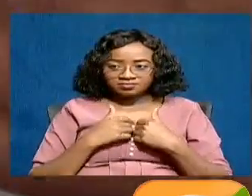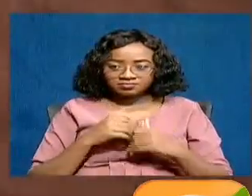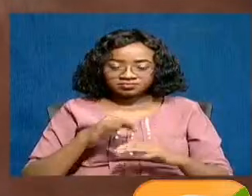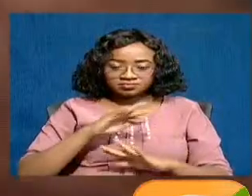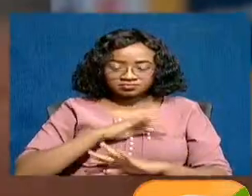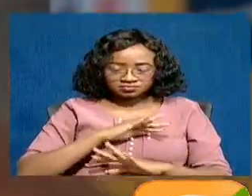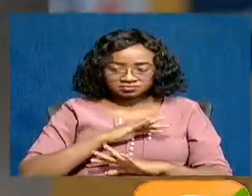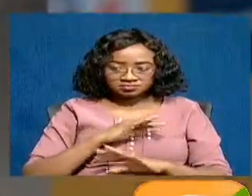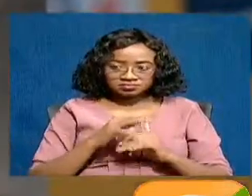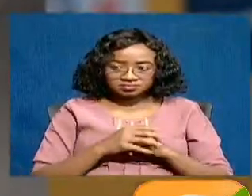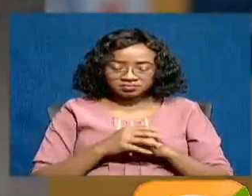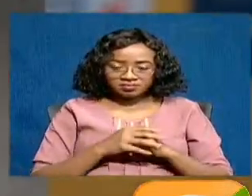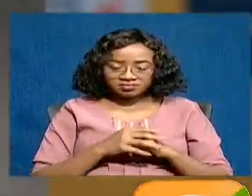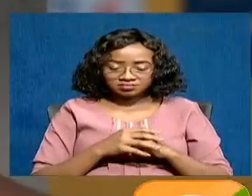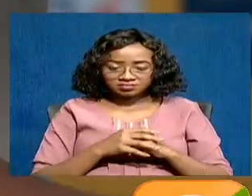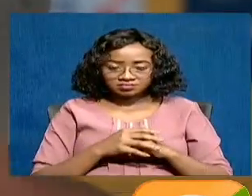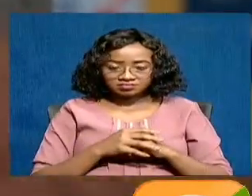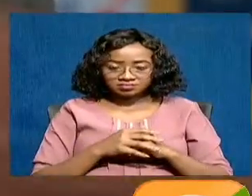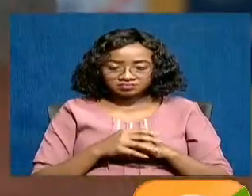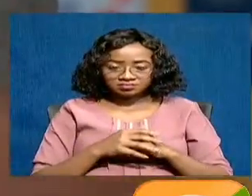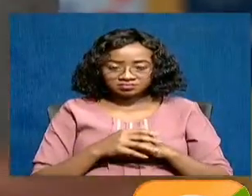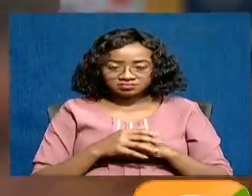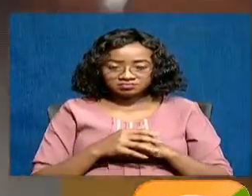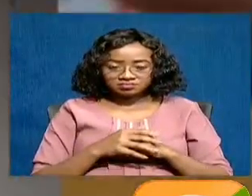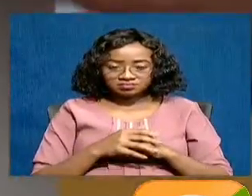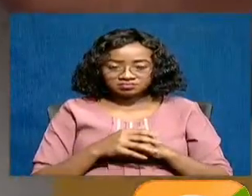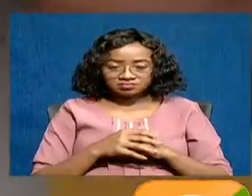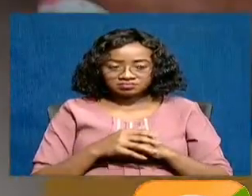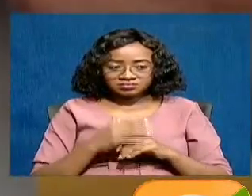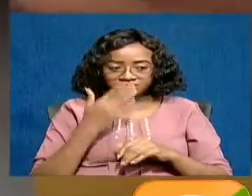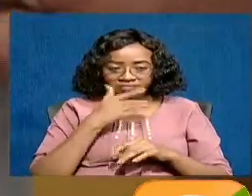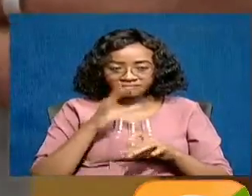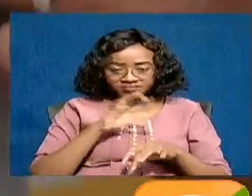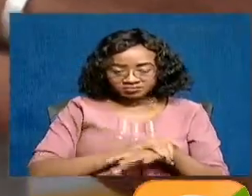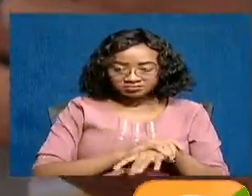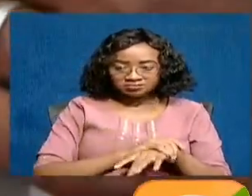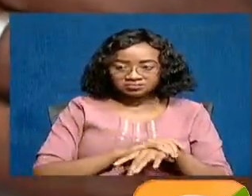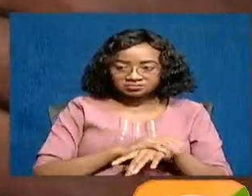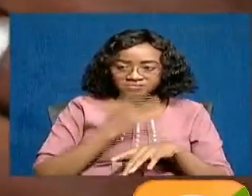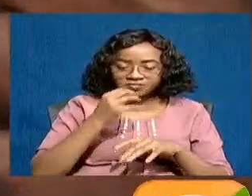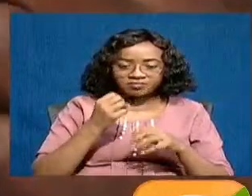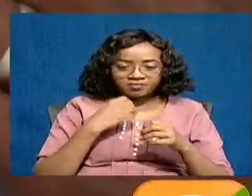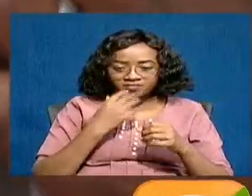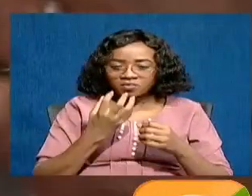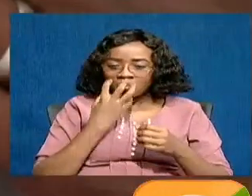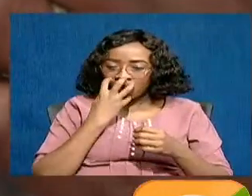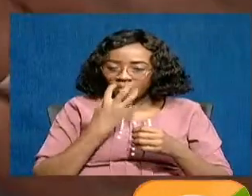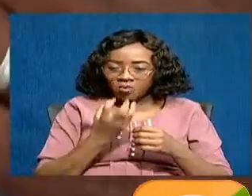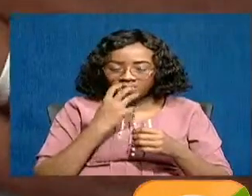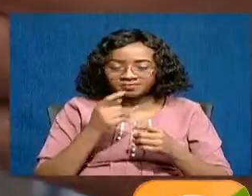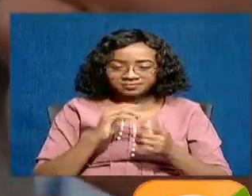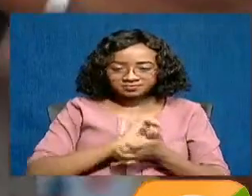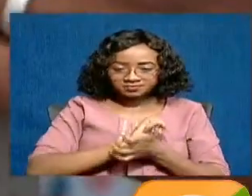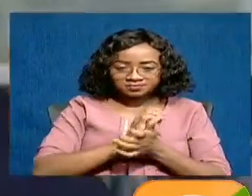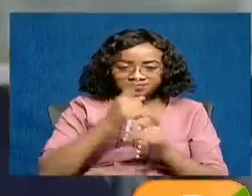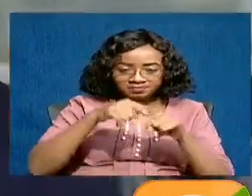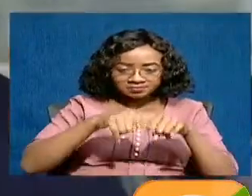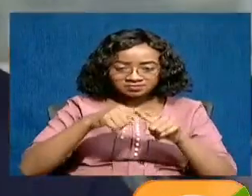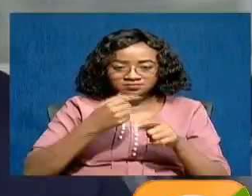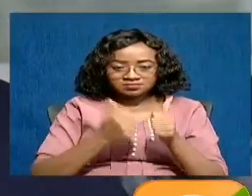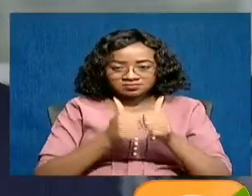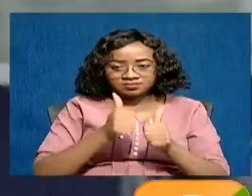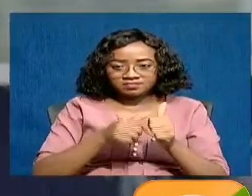heating element that will heat the shaft up to a certain temperature depending on the seeds that you are pressing.